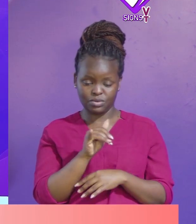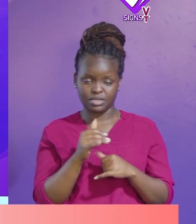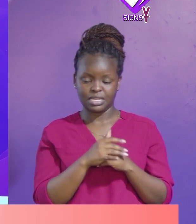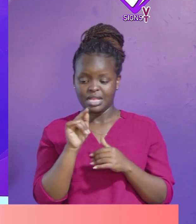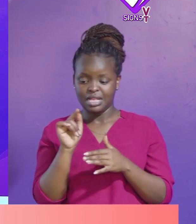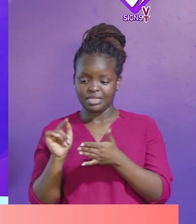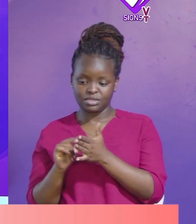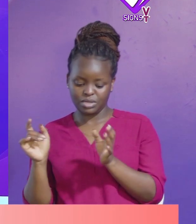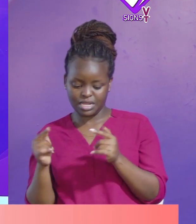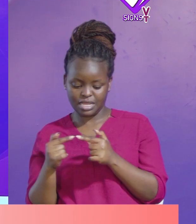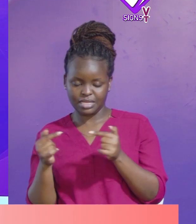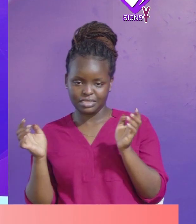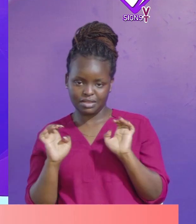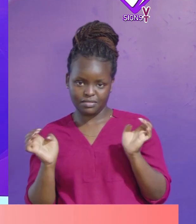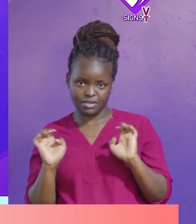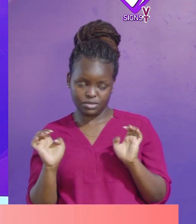against Everton,